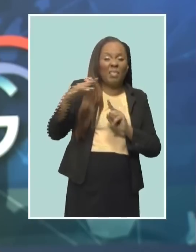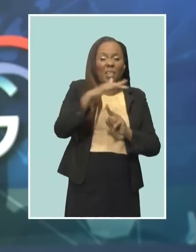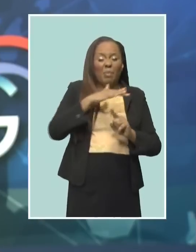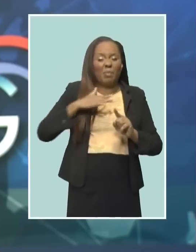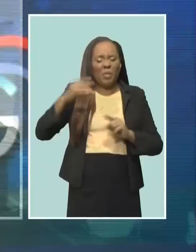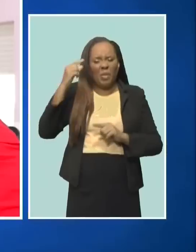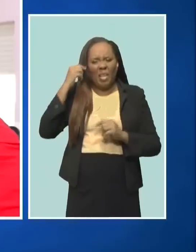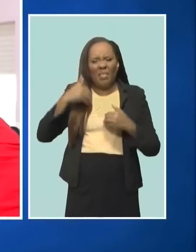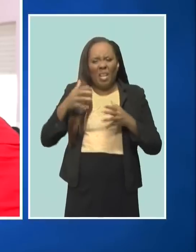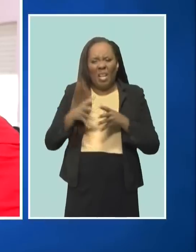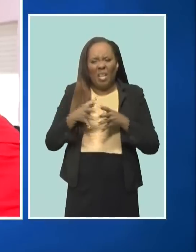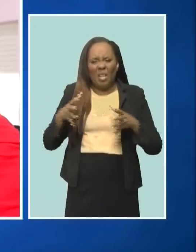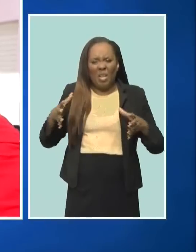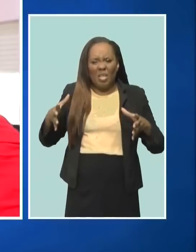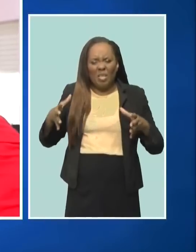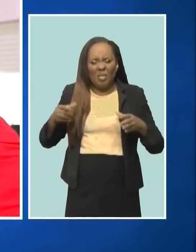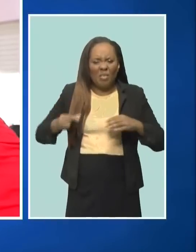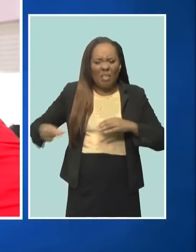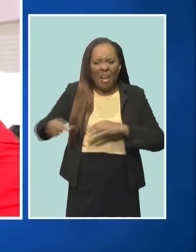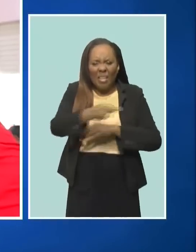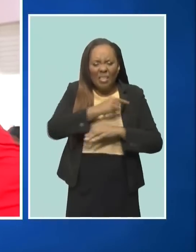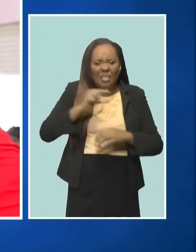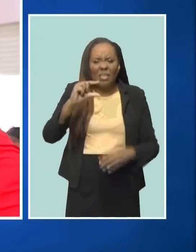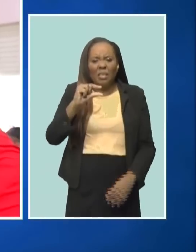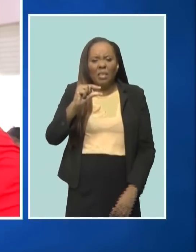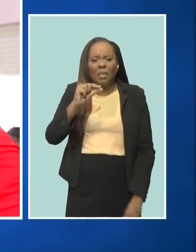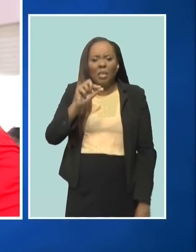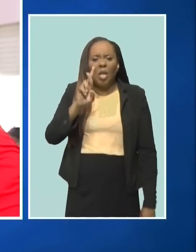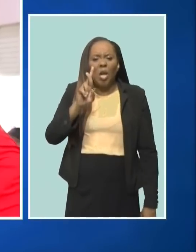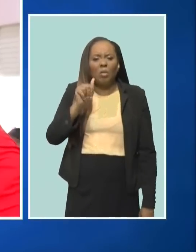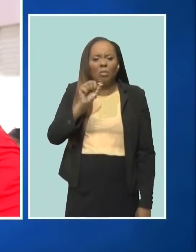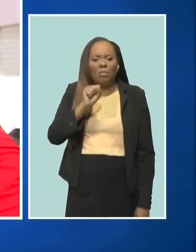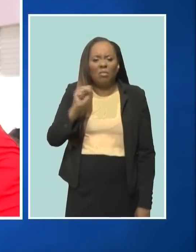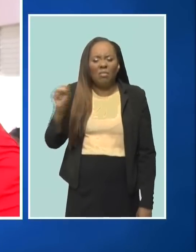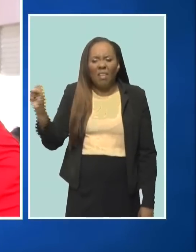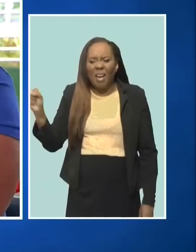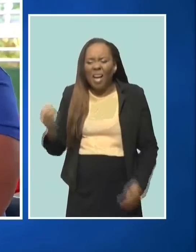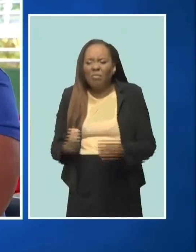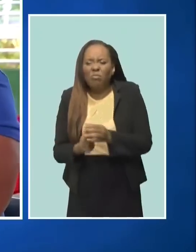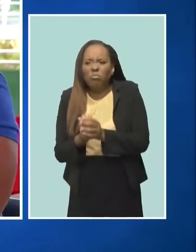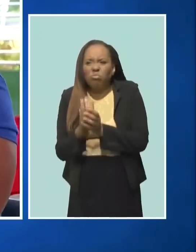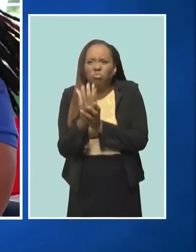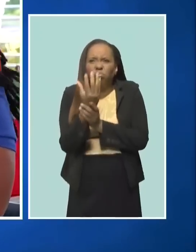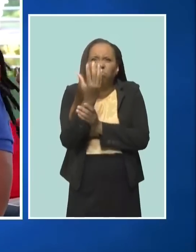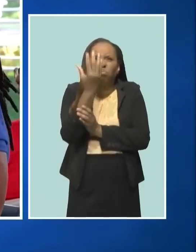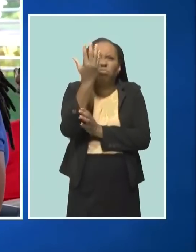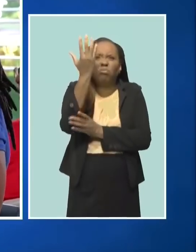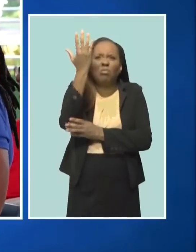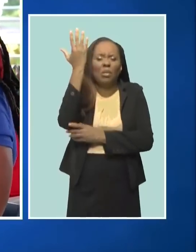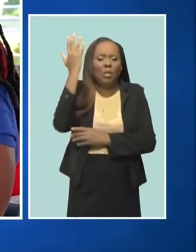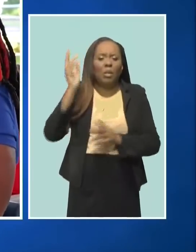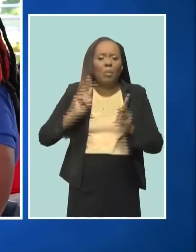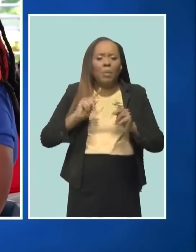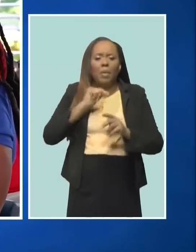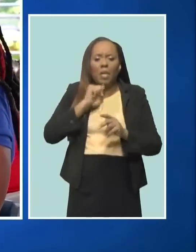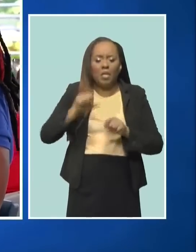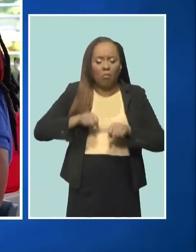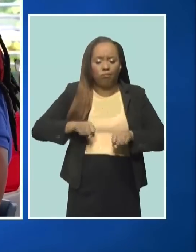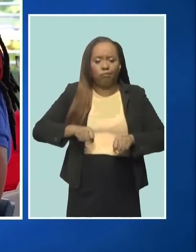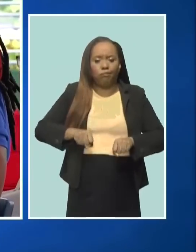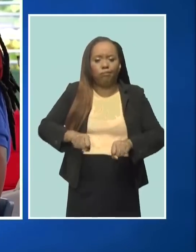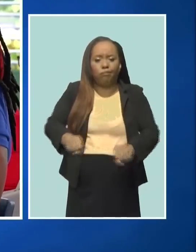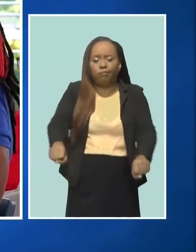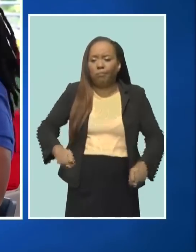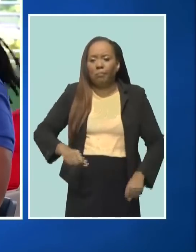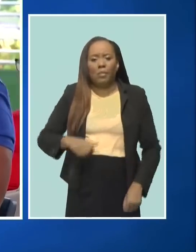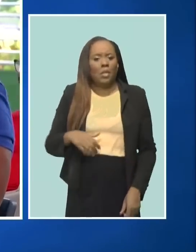Wilfred Abrams, who was speaking during a Barbados Labour Party St. George North meeting last evening. The amendments to the Health Services